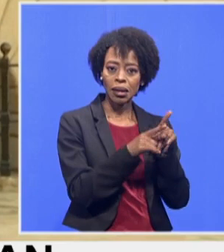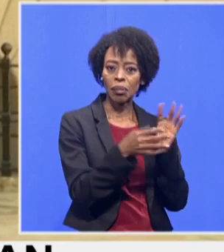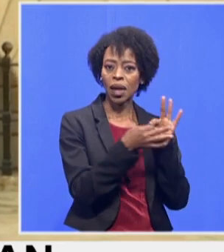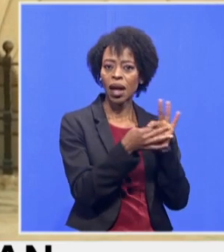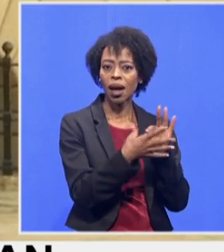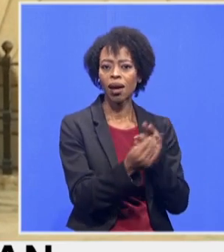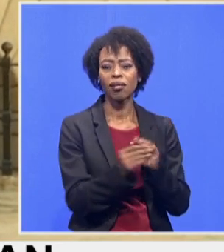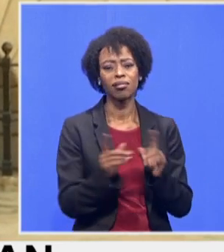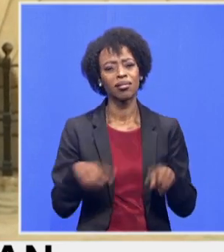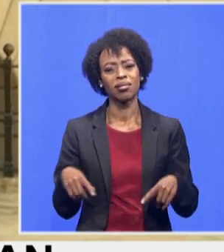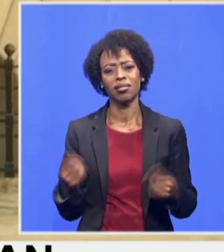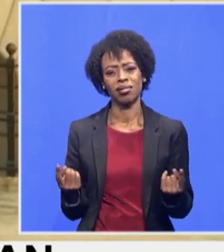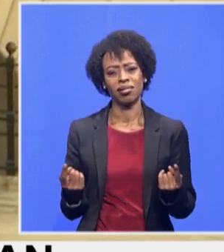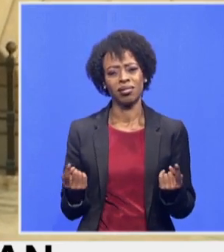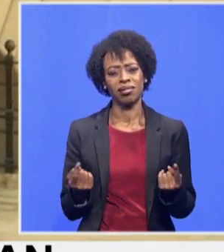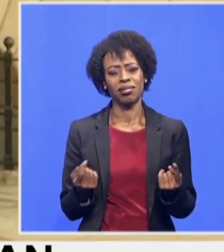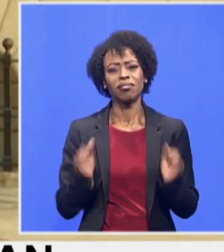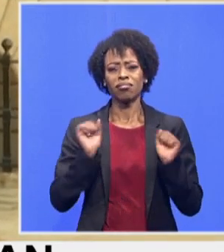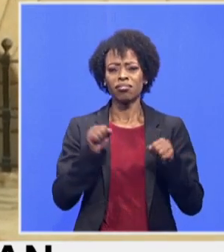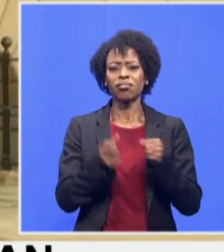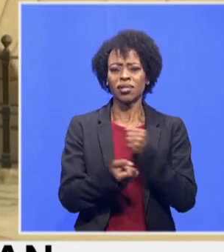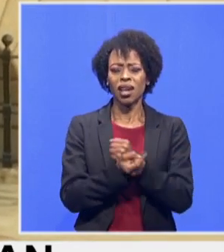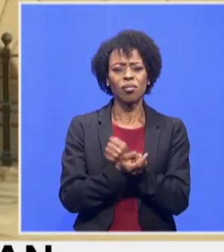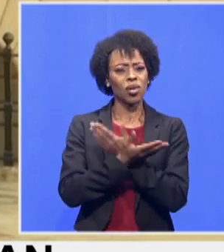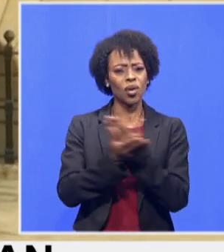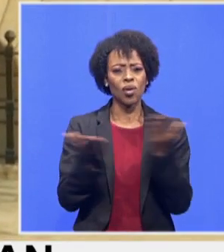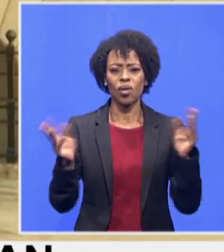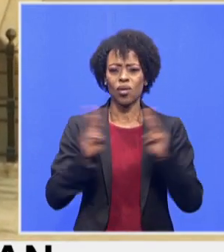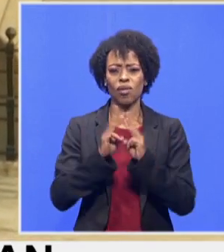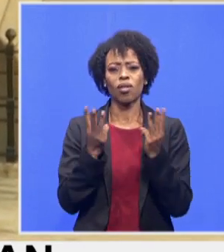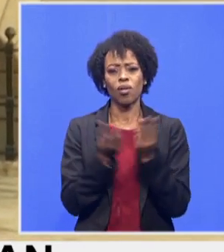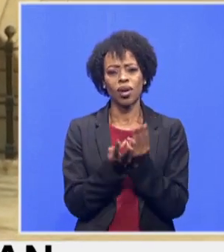relationship with. So it happens all over the world.